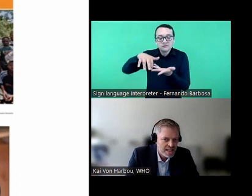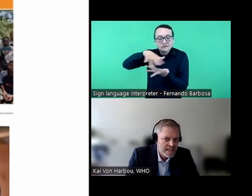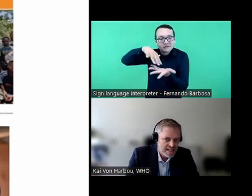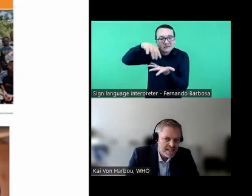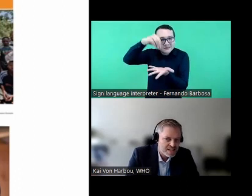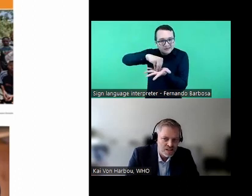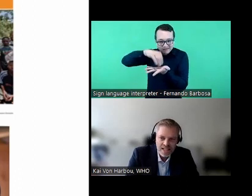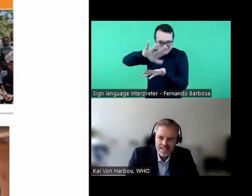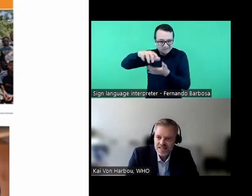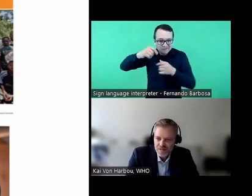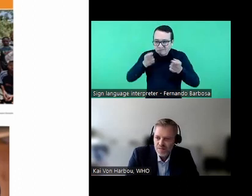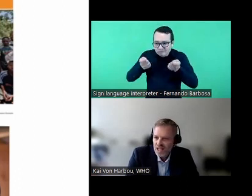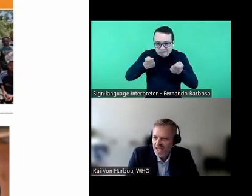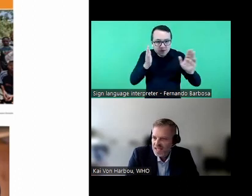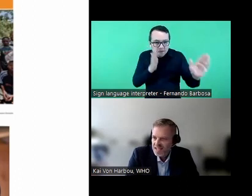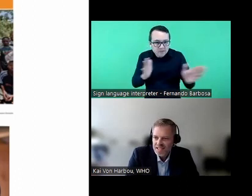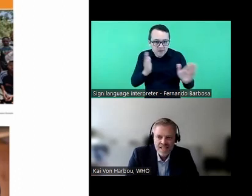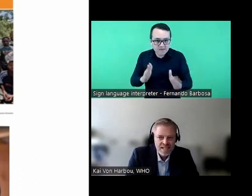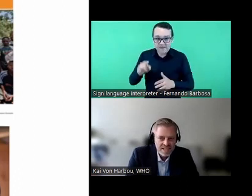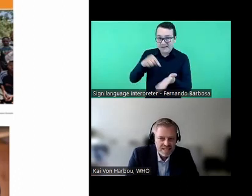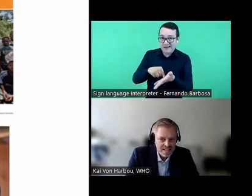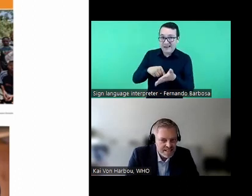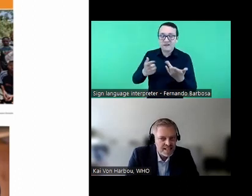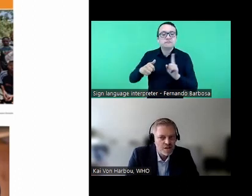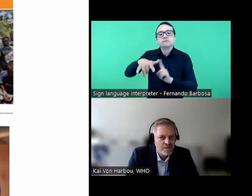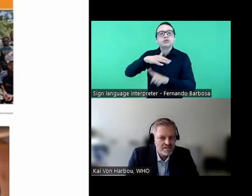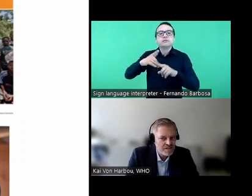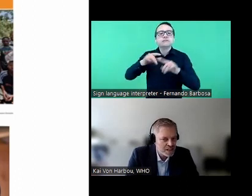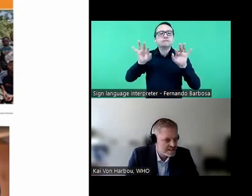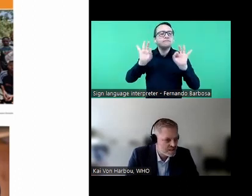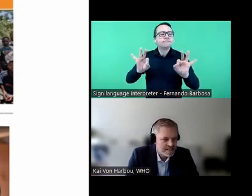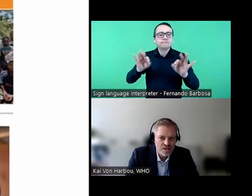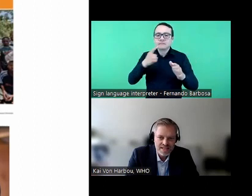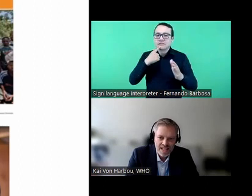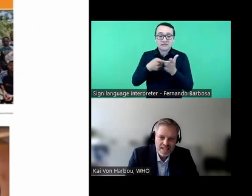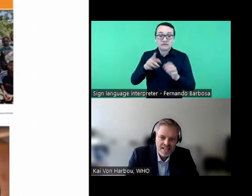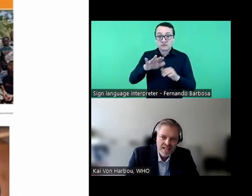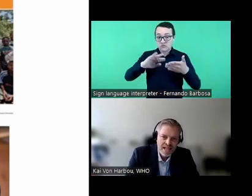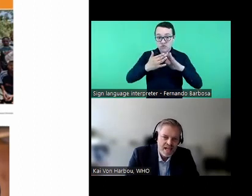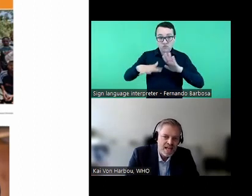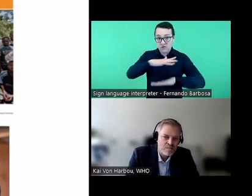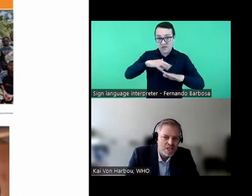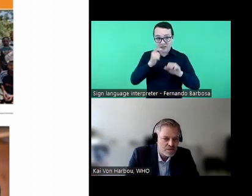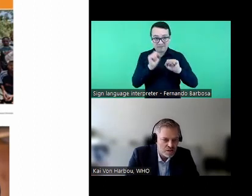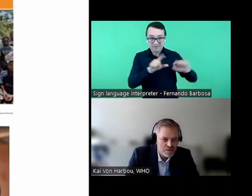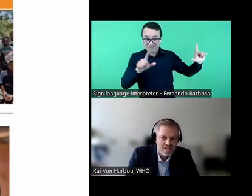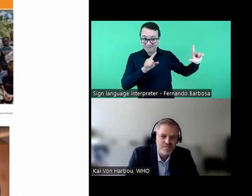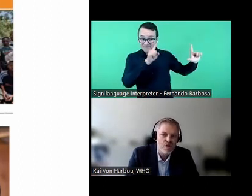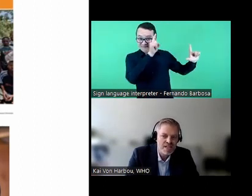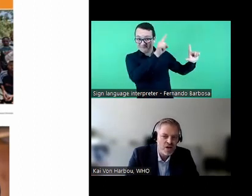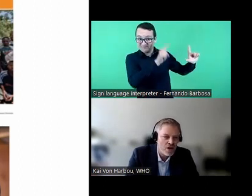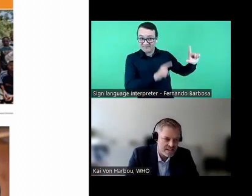about. And in this context, the framework highlights these key community functions you can see on the slide. And